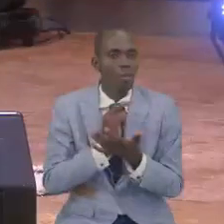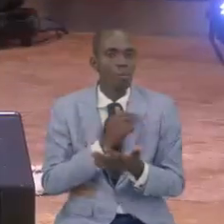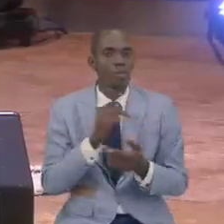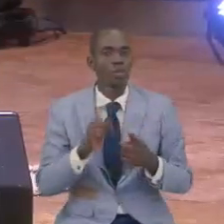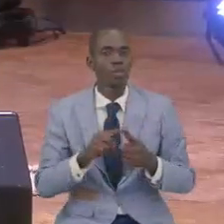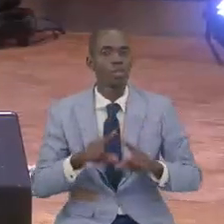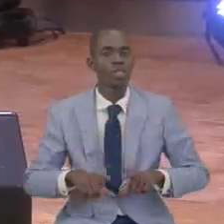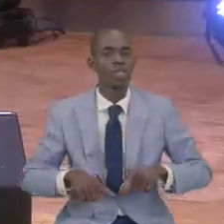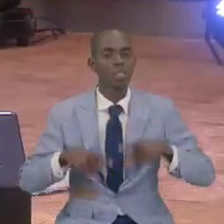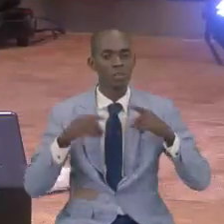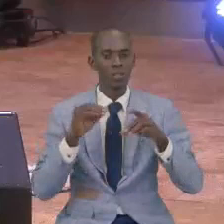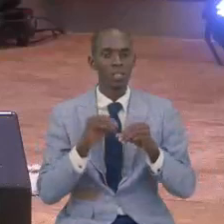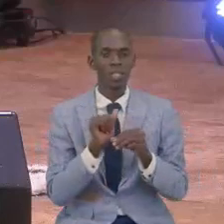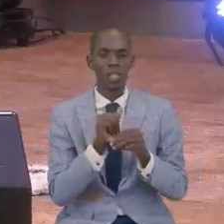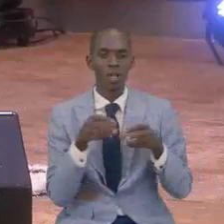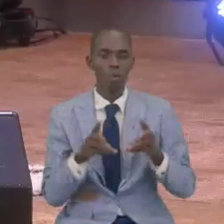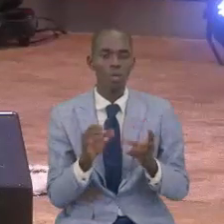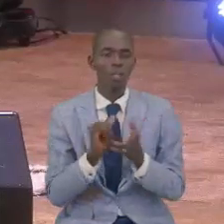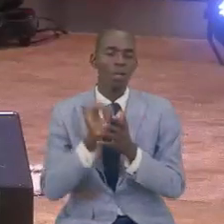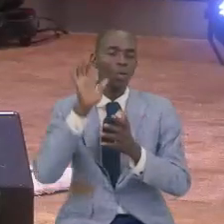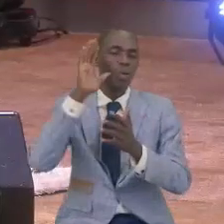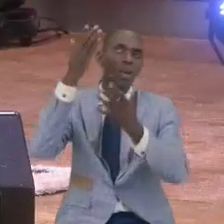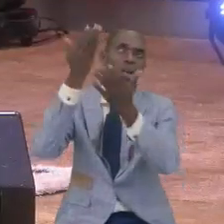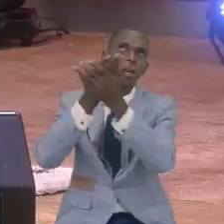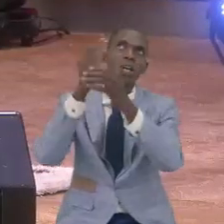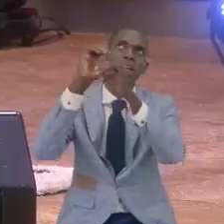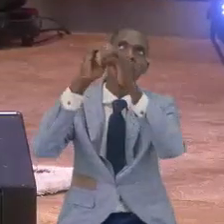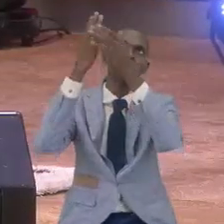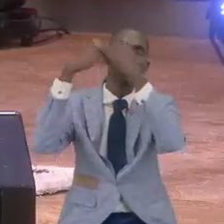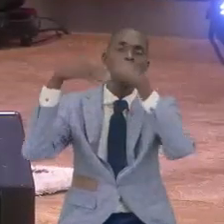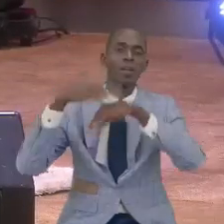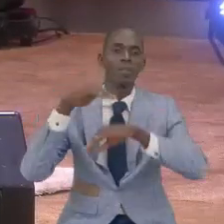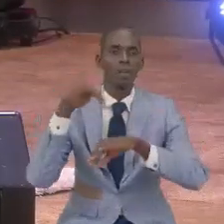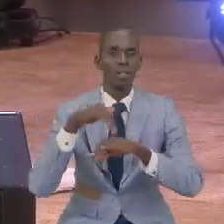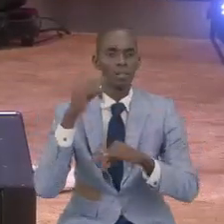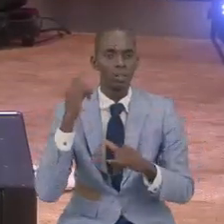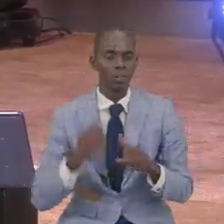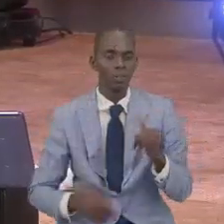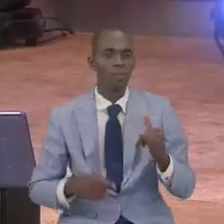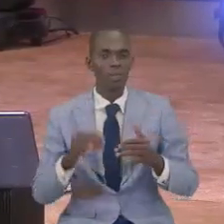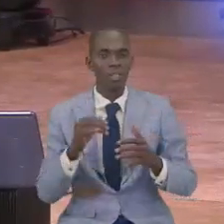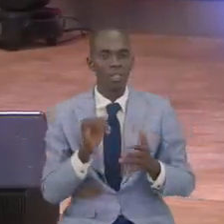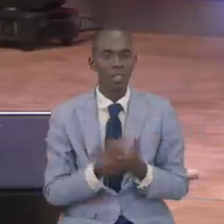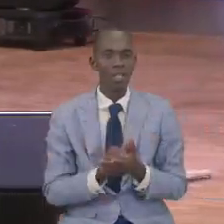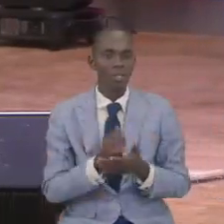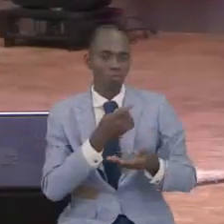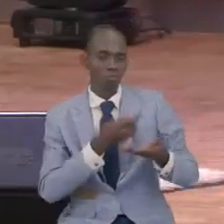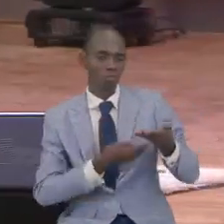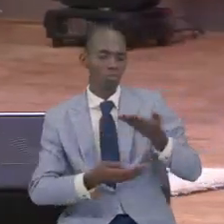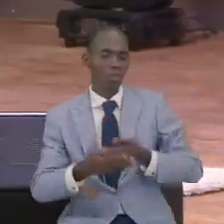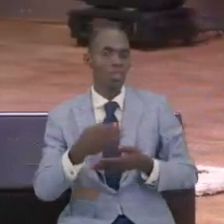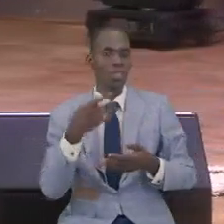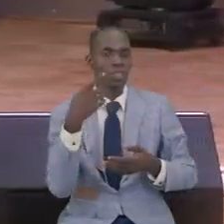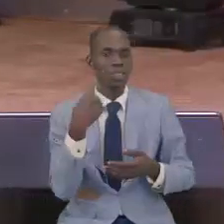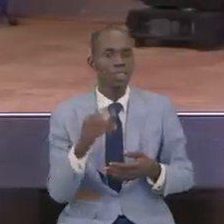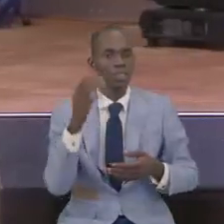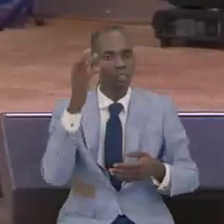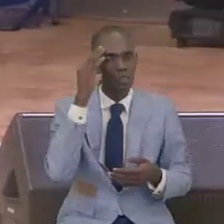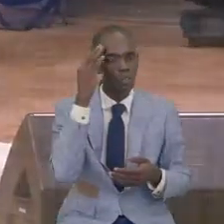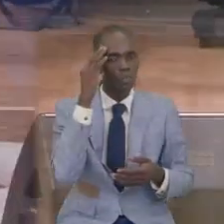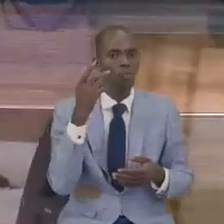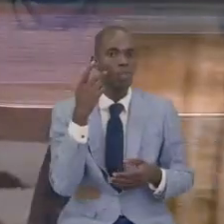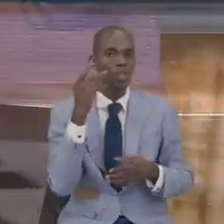we get to heaven eventually. The purifying exchange in his knowledge and liberation by the King.